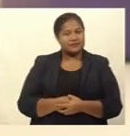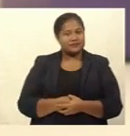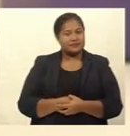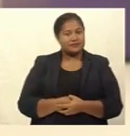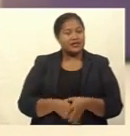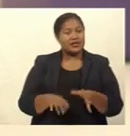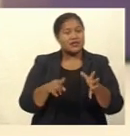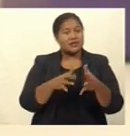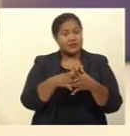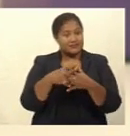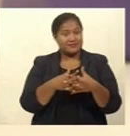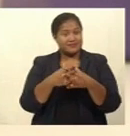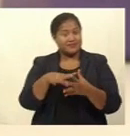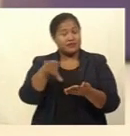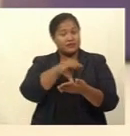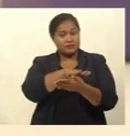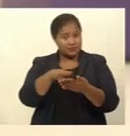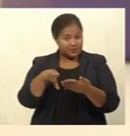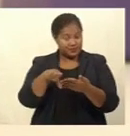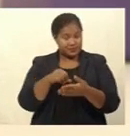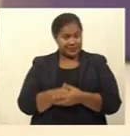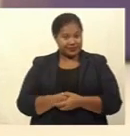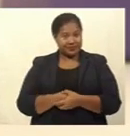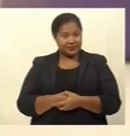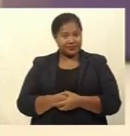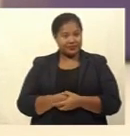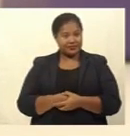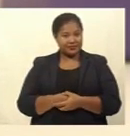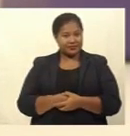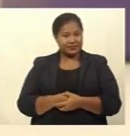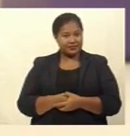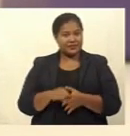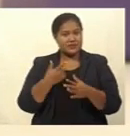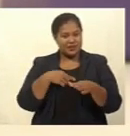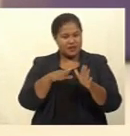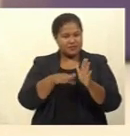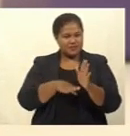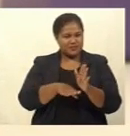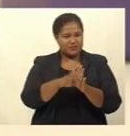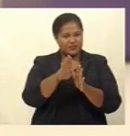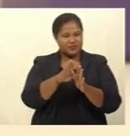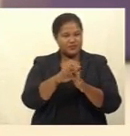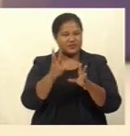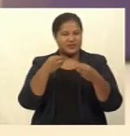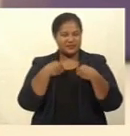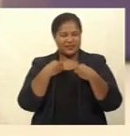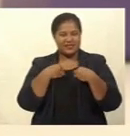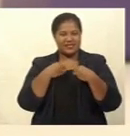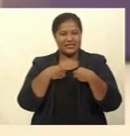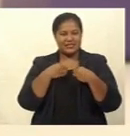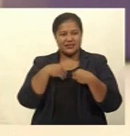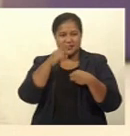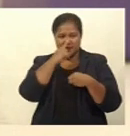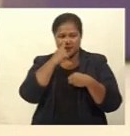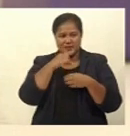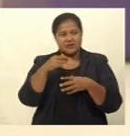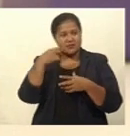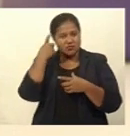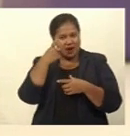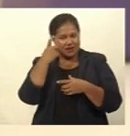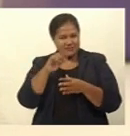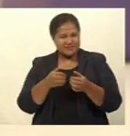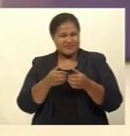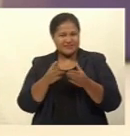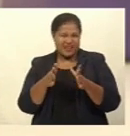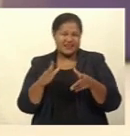US dollar clung to a recent bounce today, as investors made a cautious start to a week crammed with central bank meetings